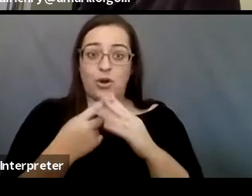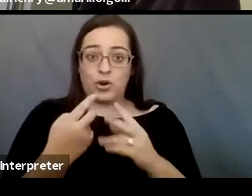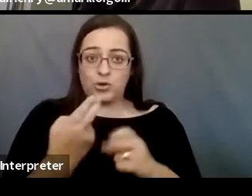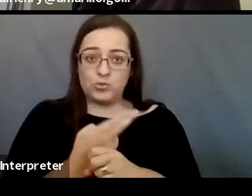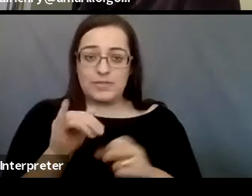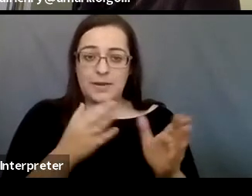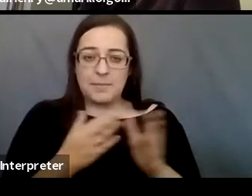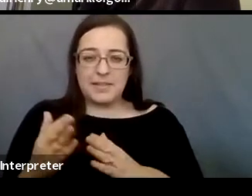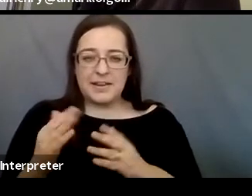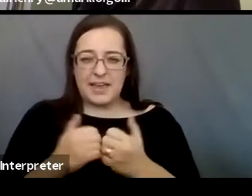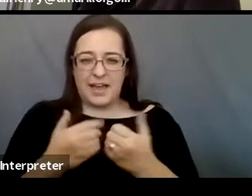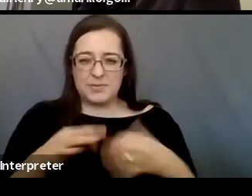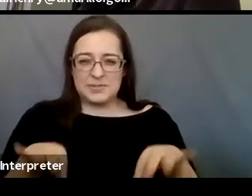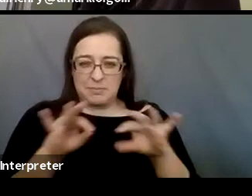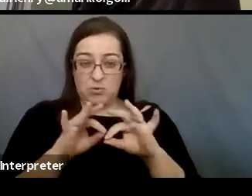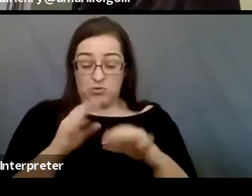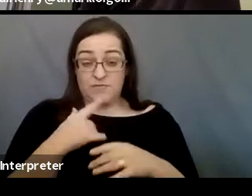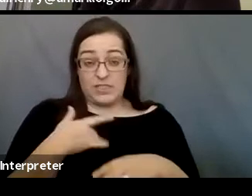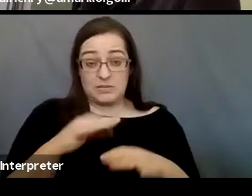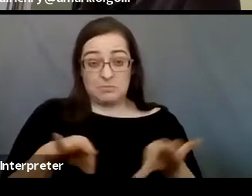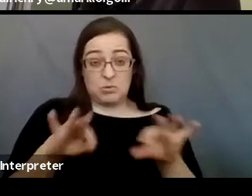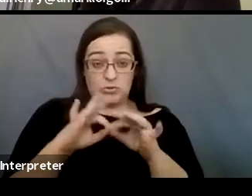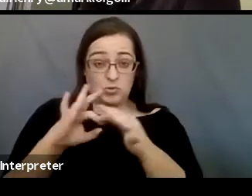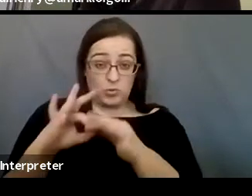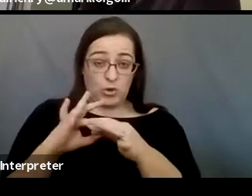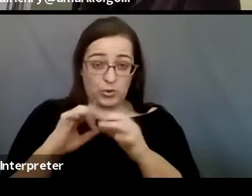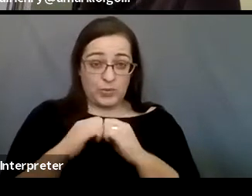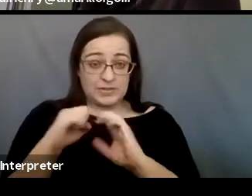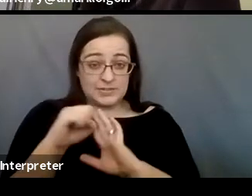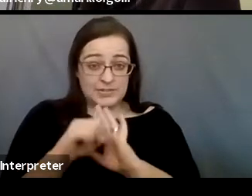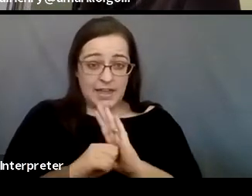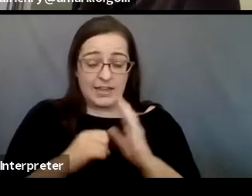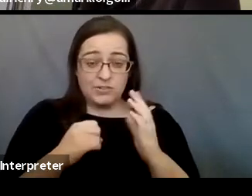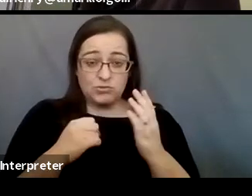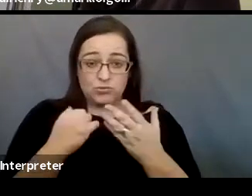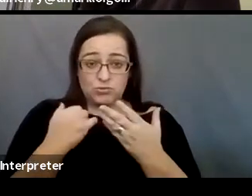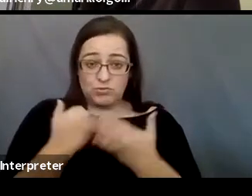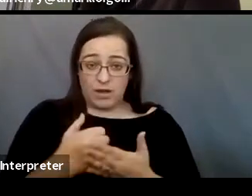it to work together to make this a success?